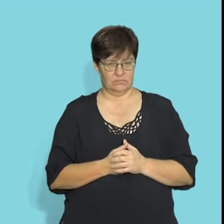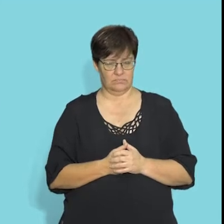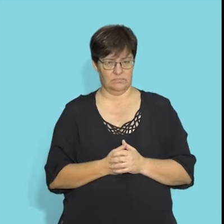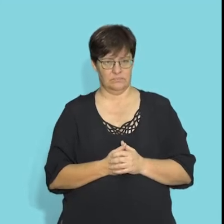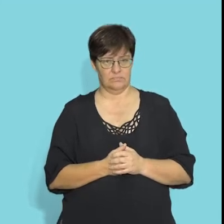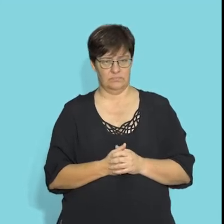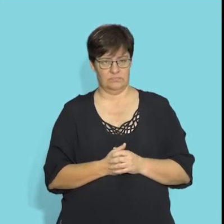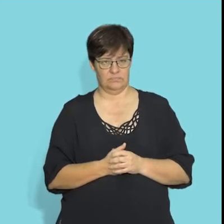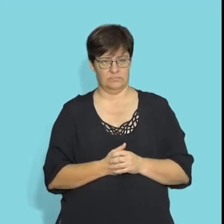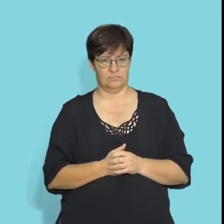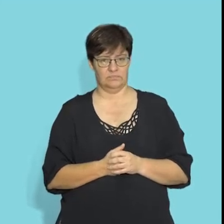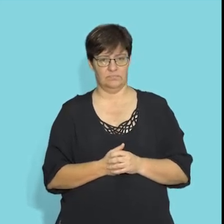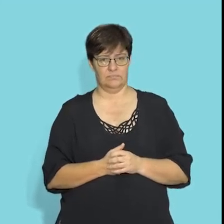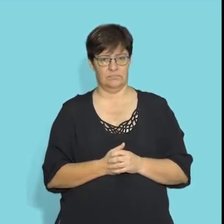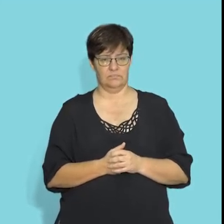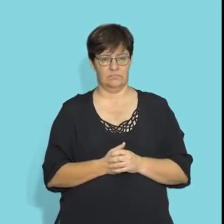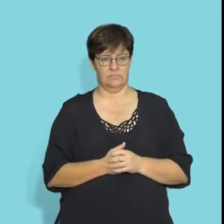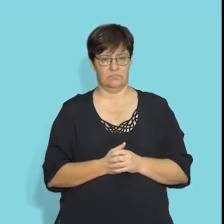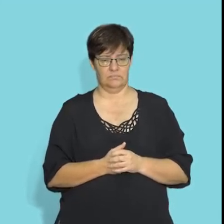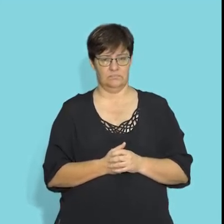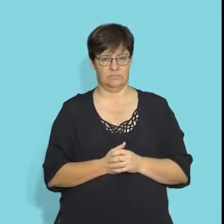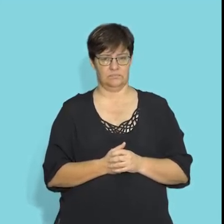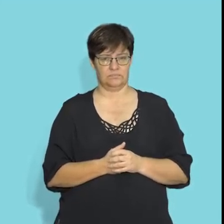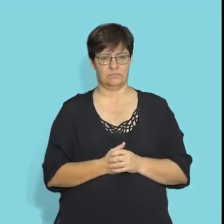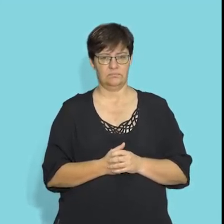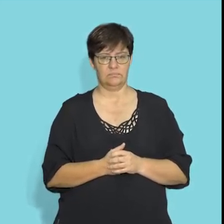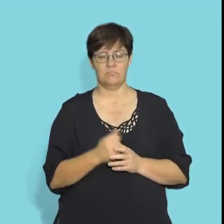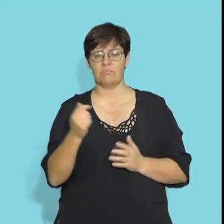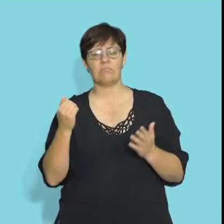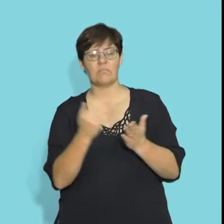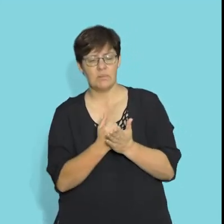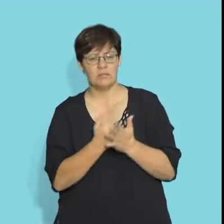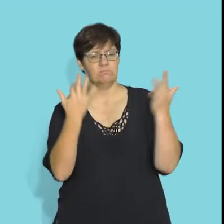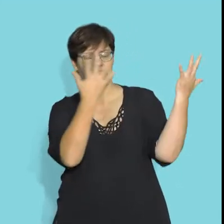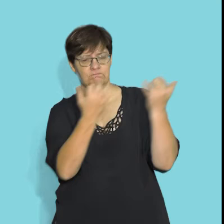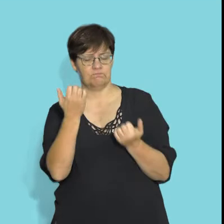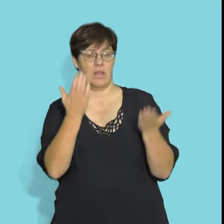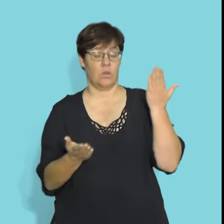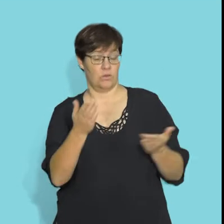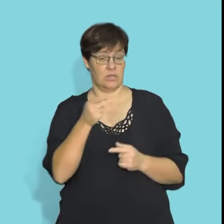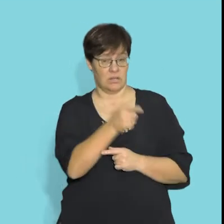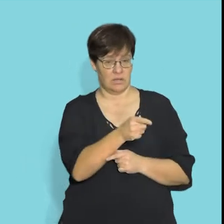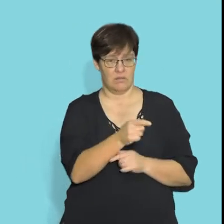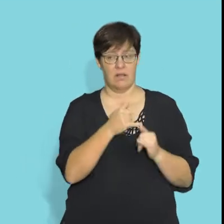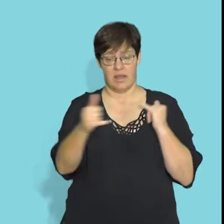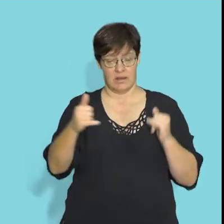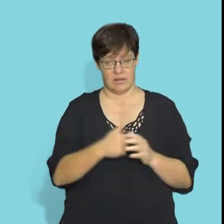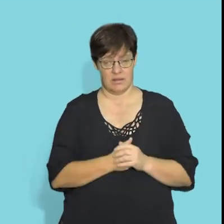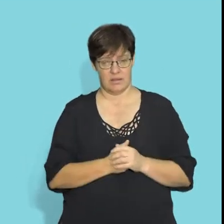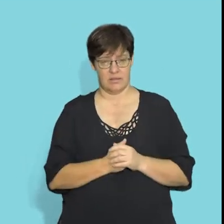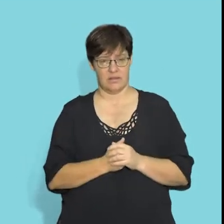So here I've asked you guys to calculate the equation of this